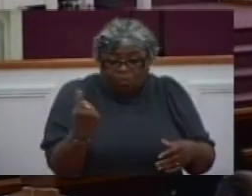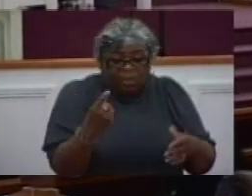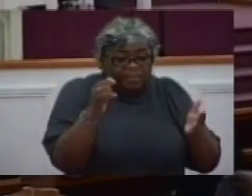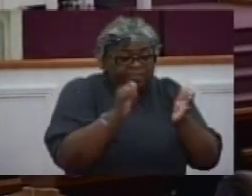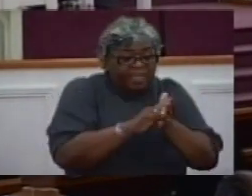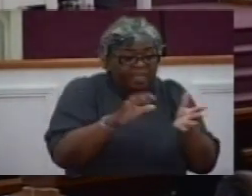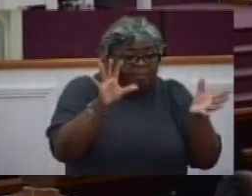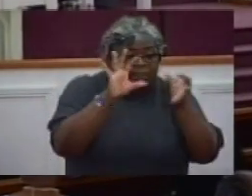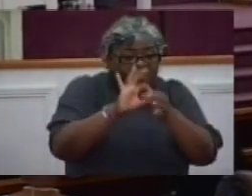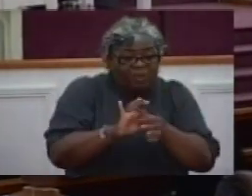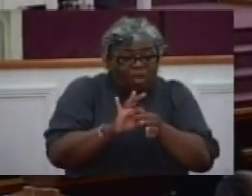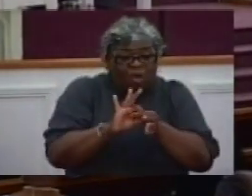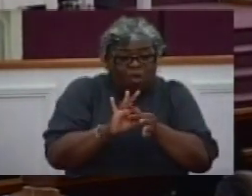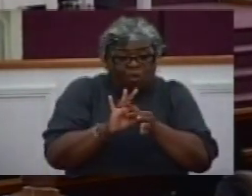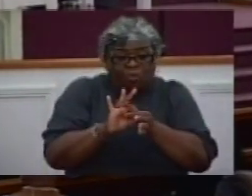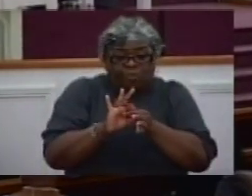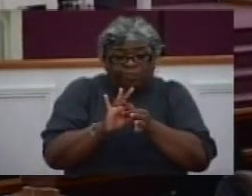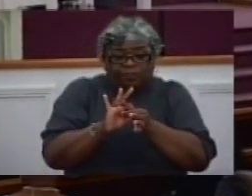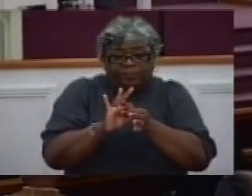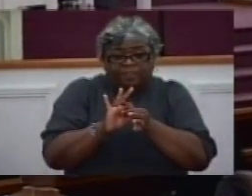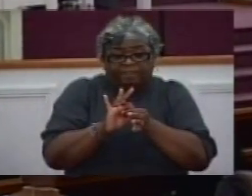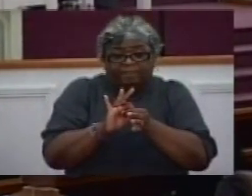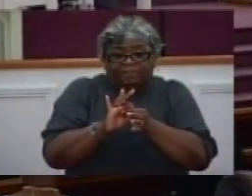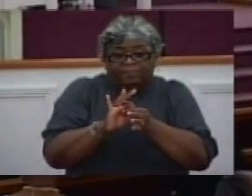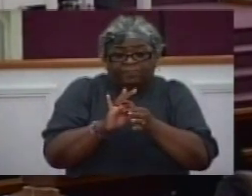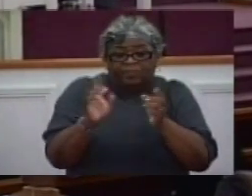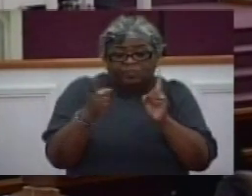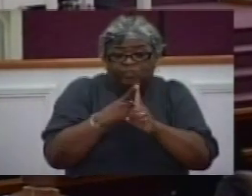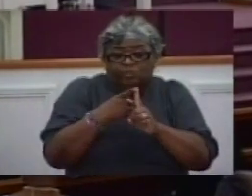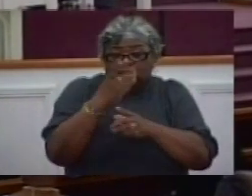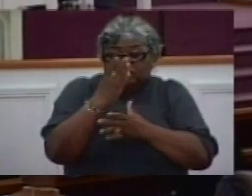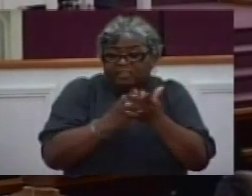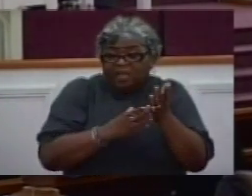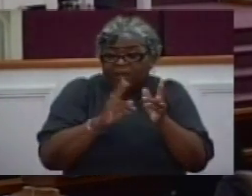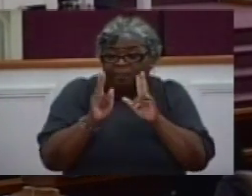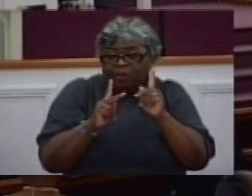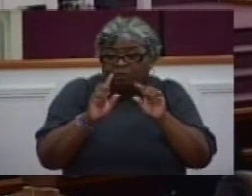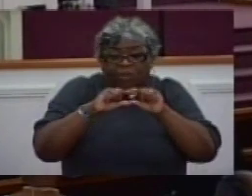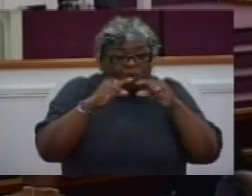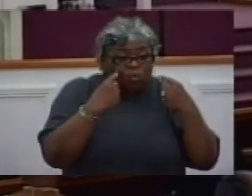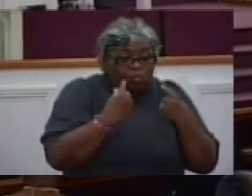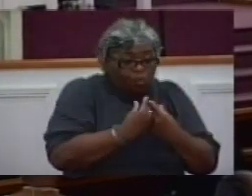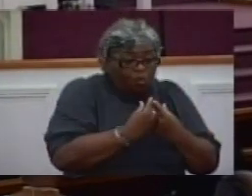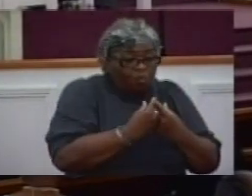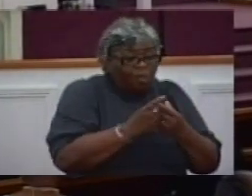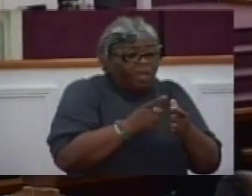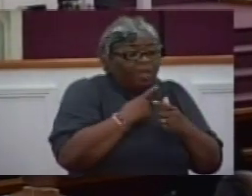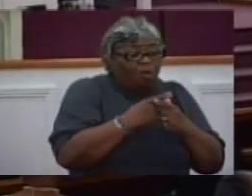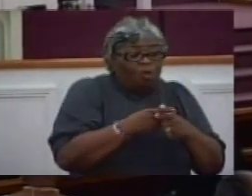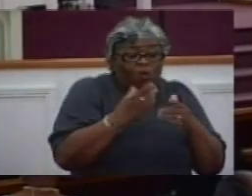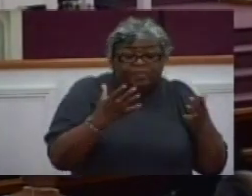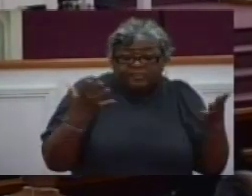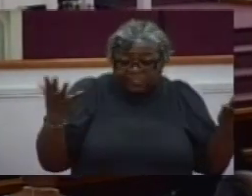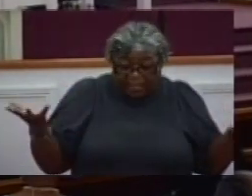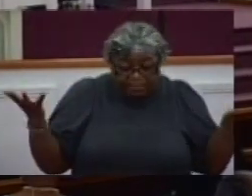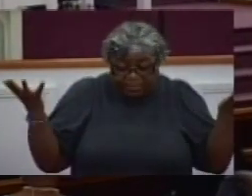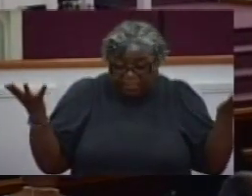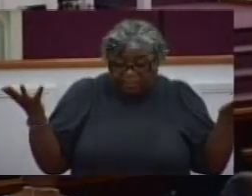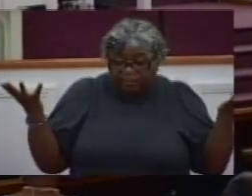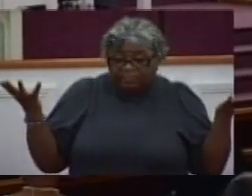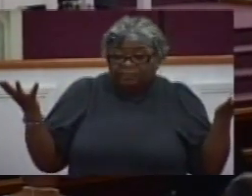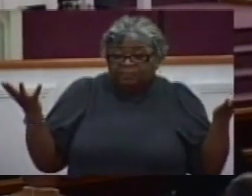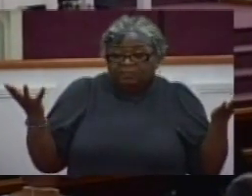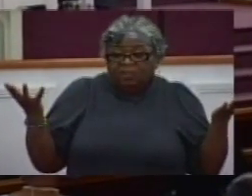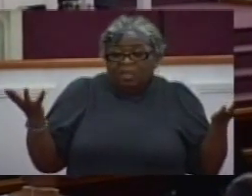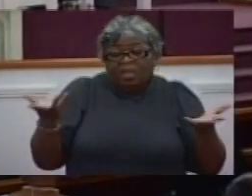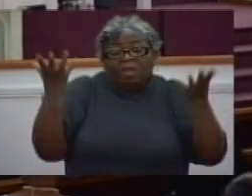that belongs exclusively to some person, some group, or something, or to